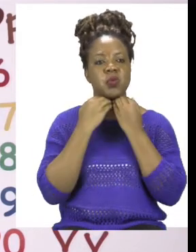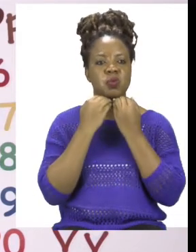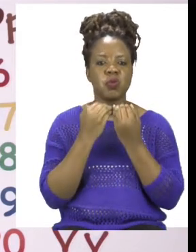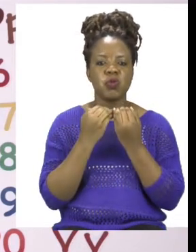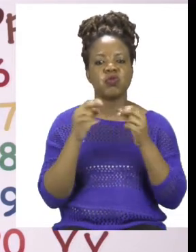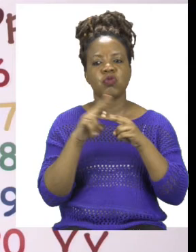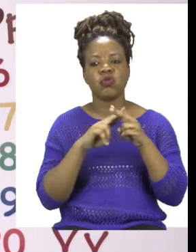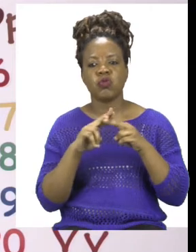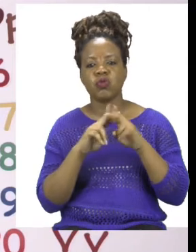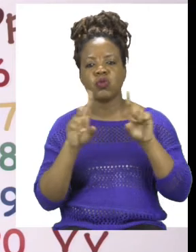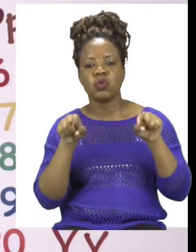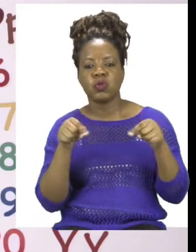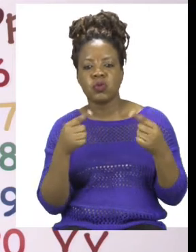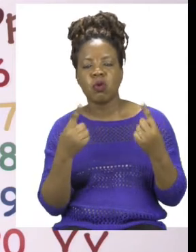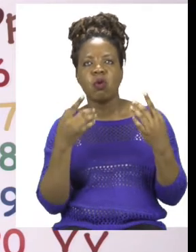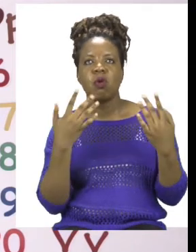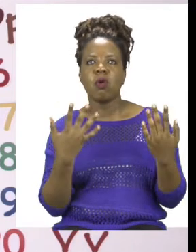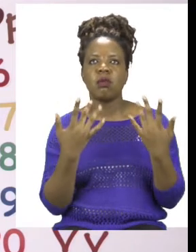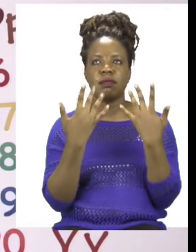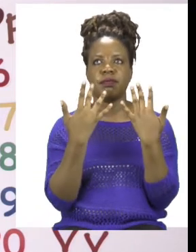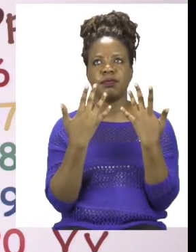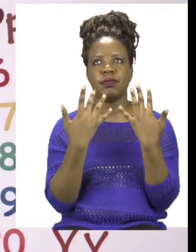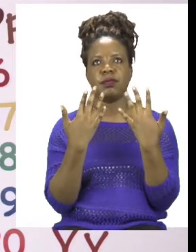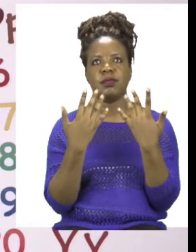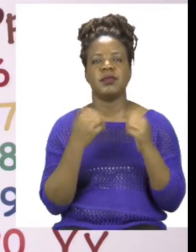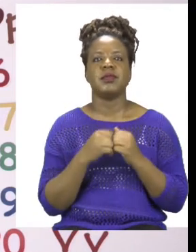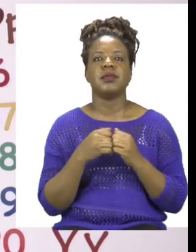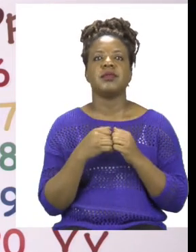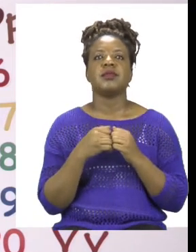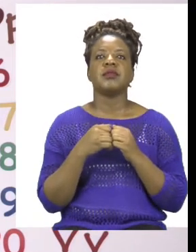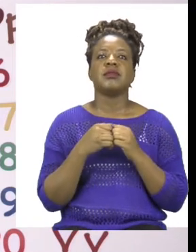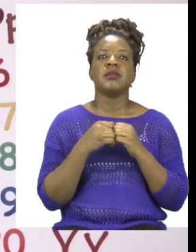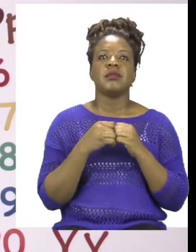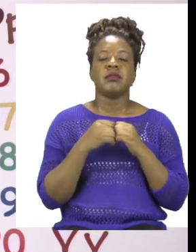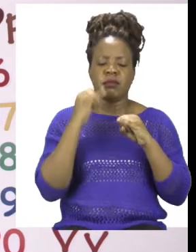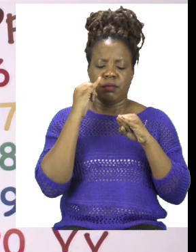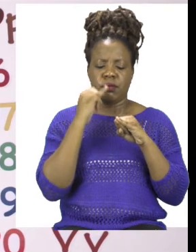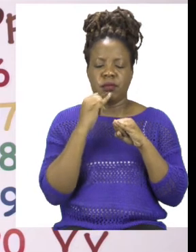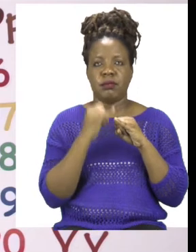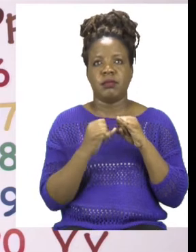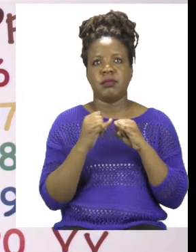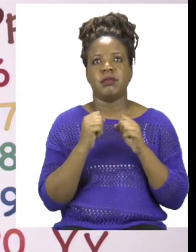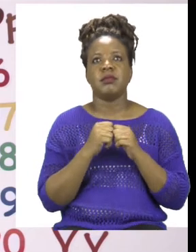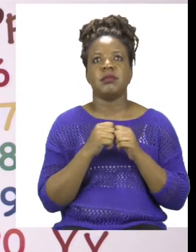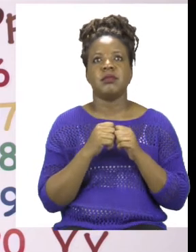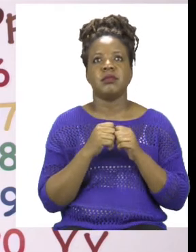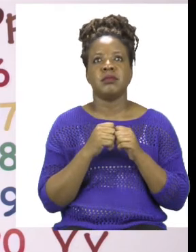as well. Now let's try and do the last one together. The last one, they have given